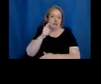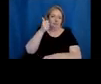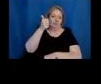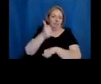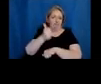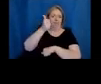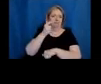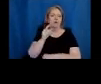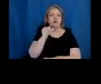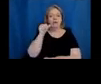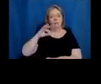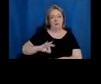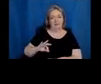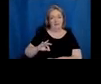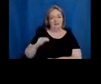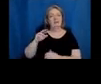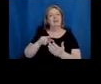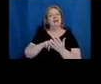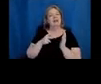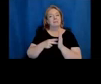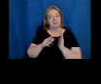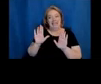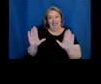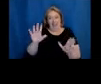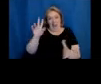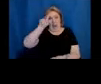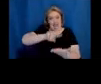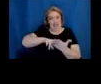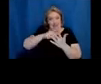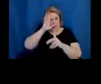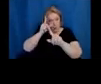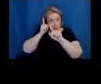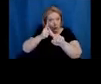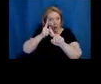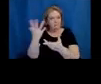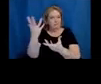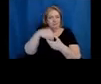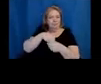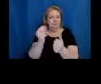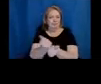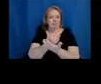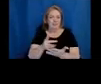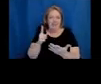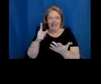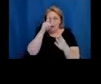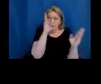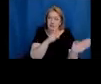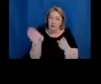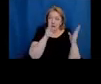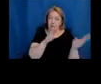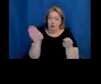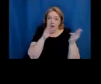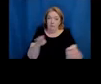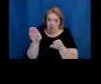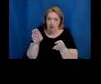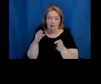very intense intentions within it. All of the aspects of it were thought of ahead of time when they were both still